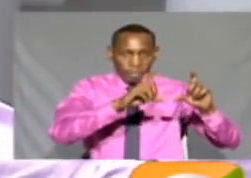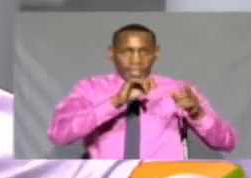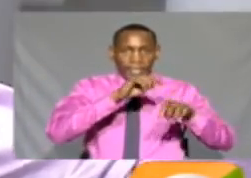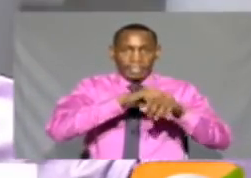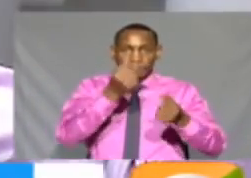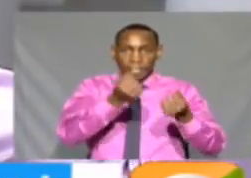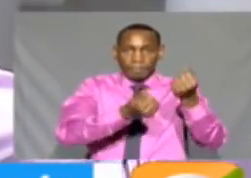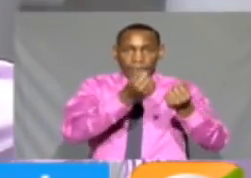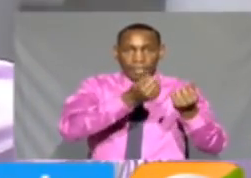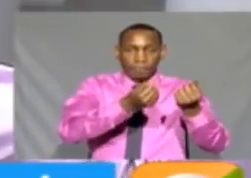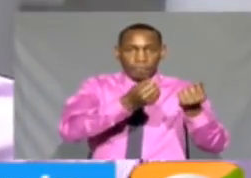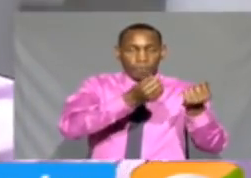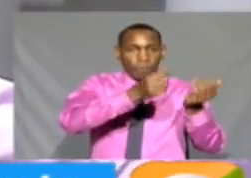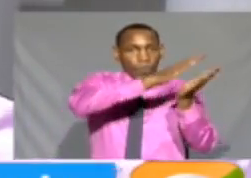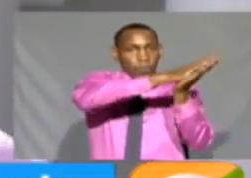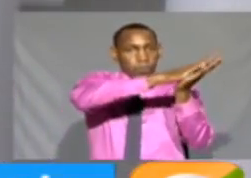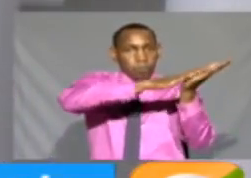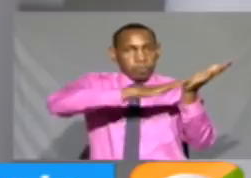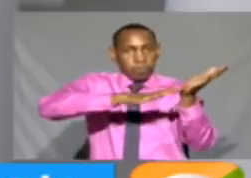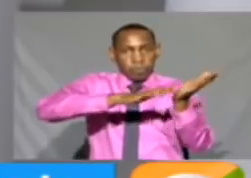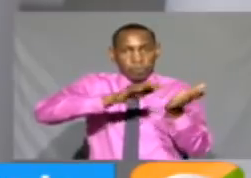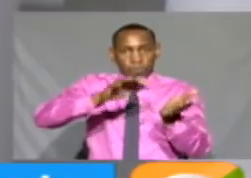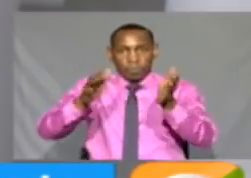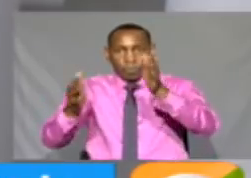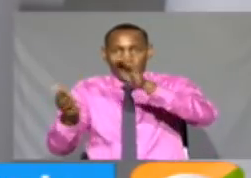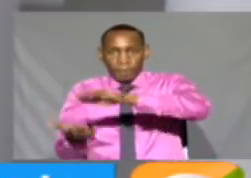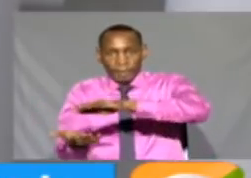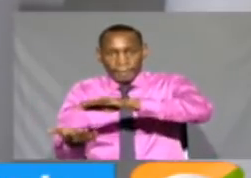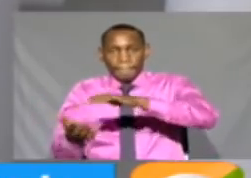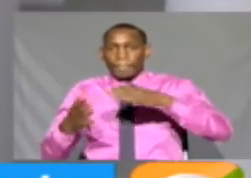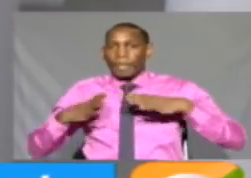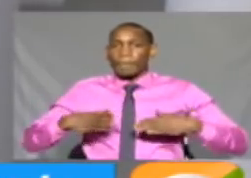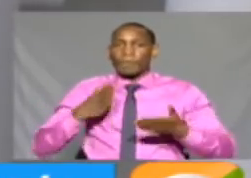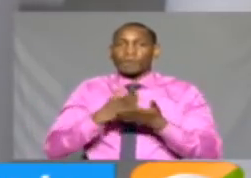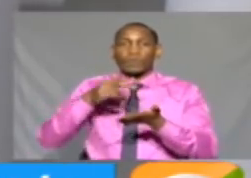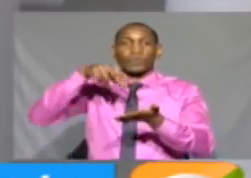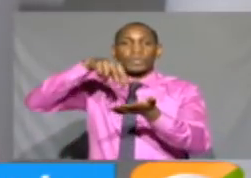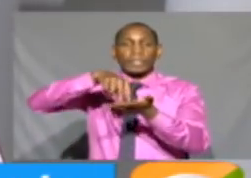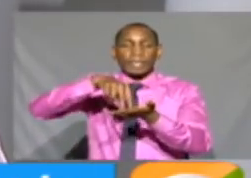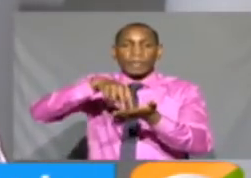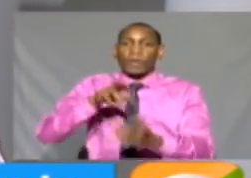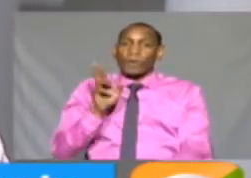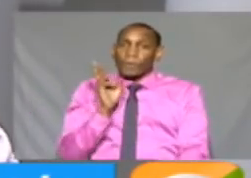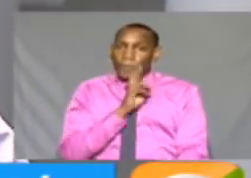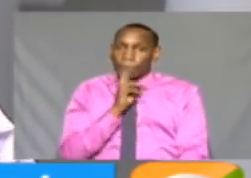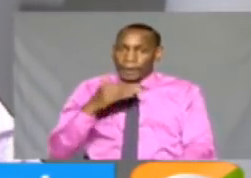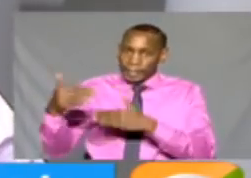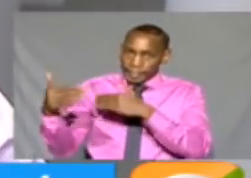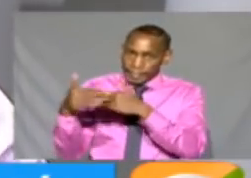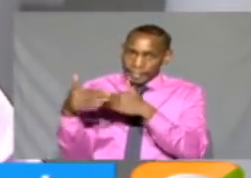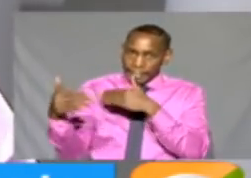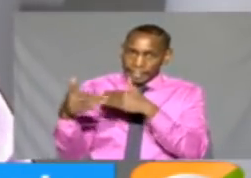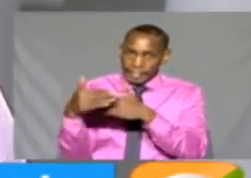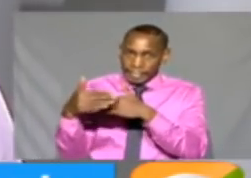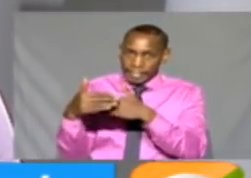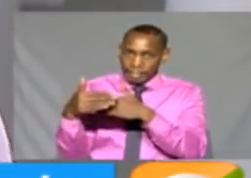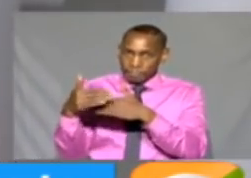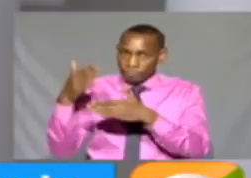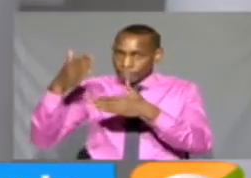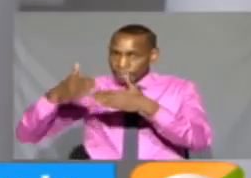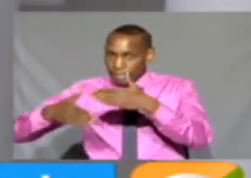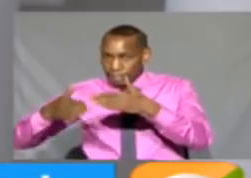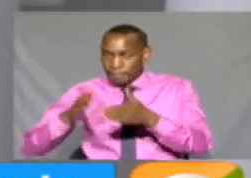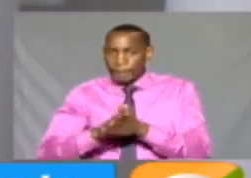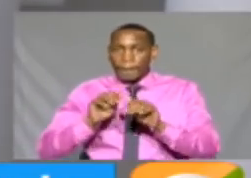car was actually sinking, there are all these people who were standing dangerously close to the edge, where you actually